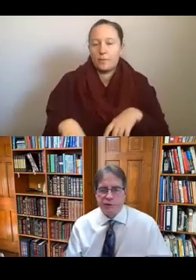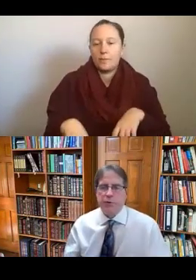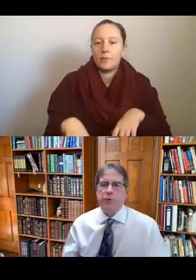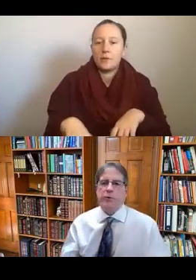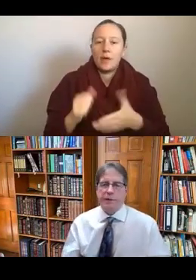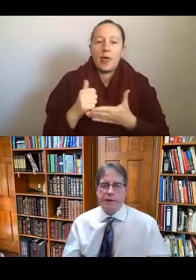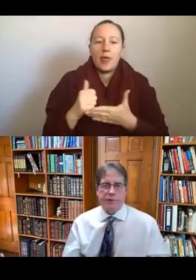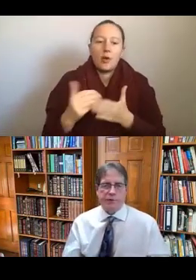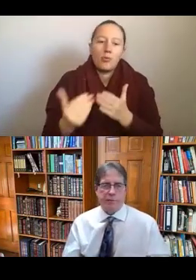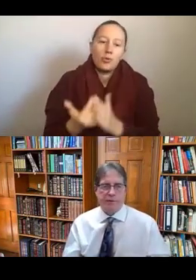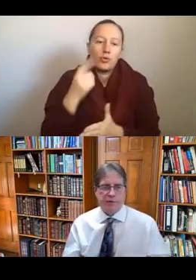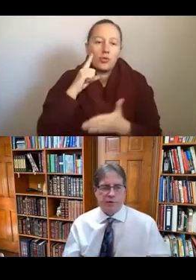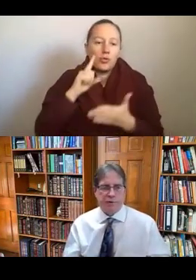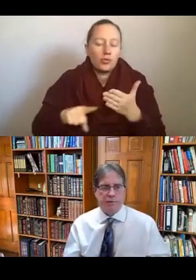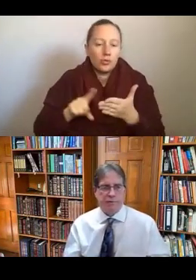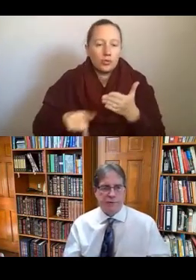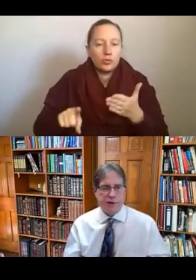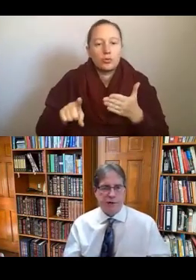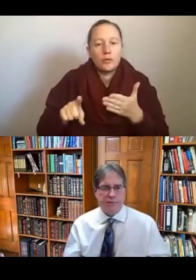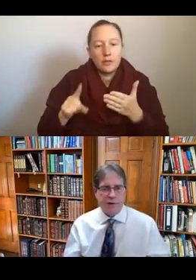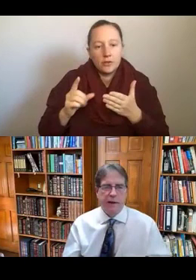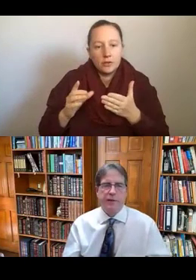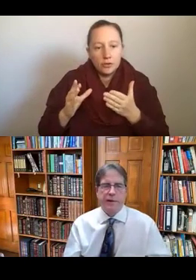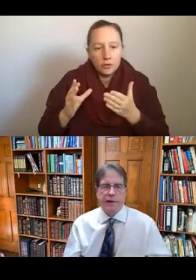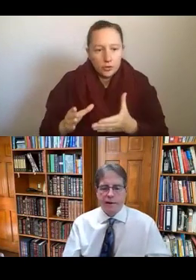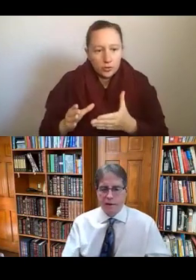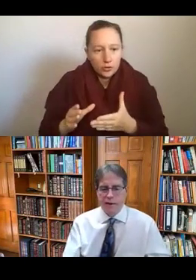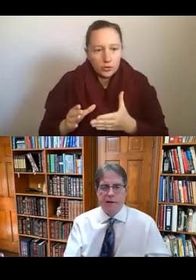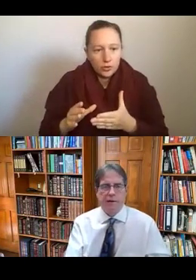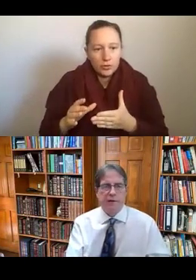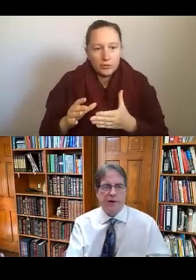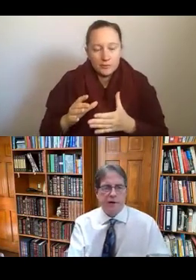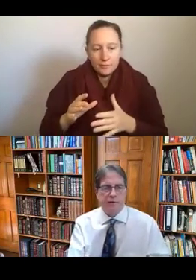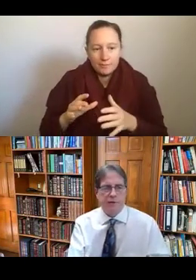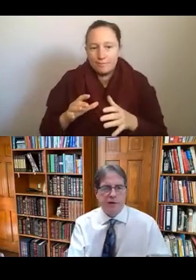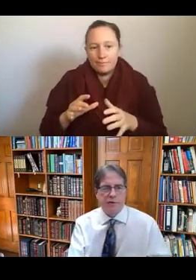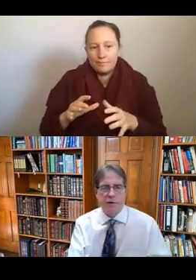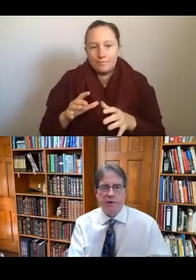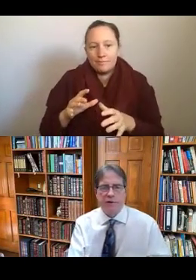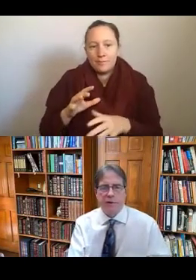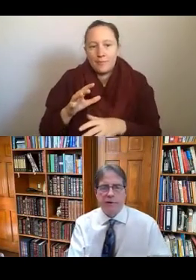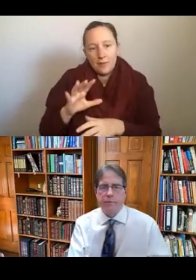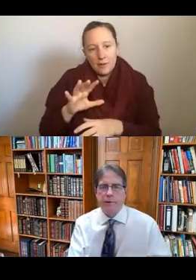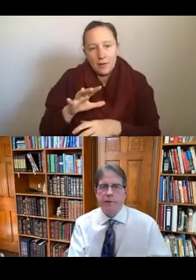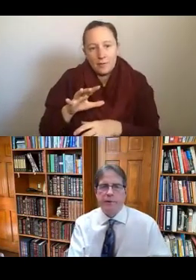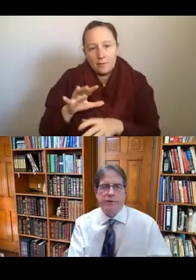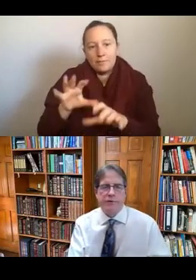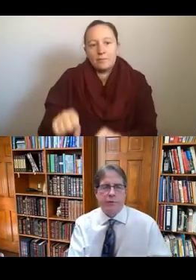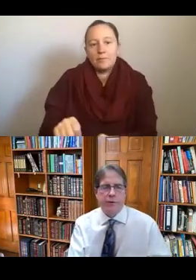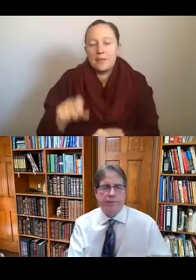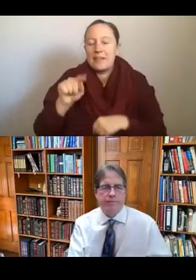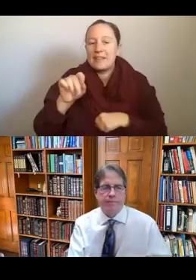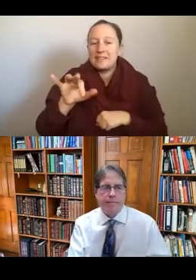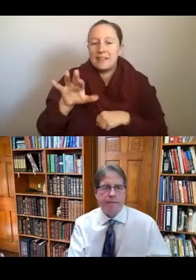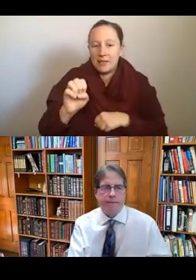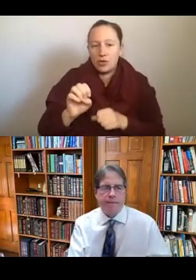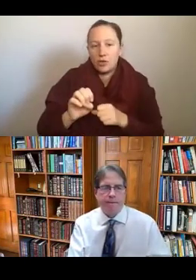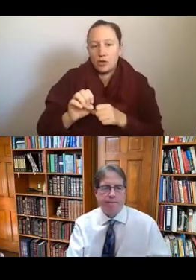researchers secure a tenure track position, first off, and then in the second phase, launch their independent research